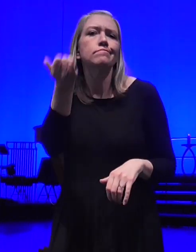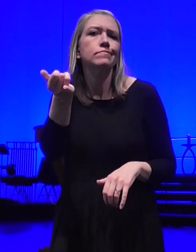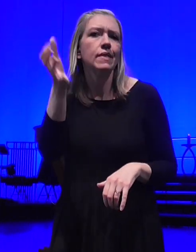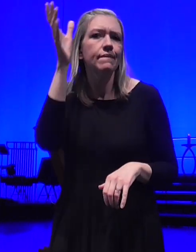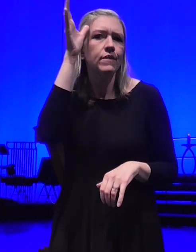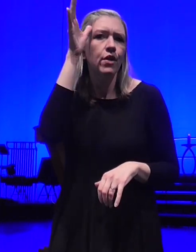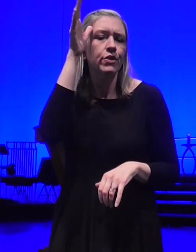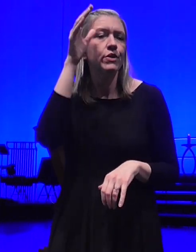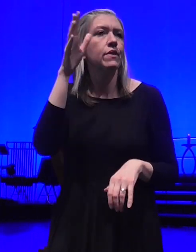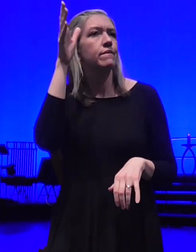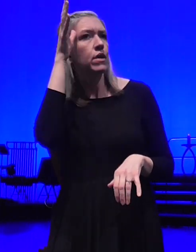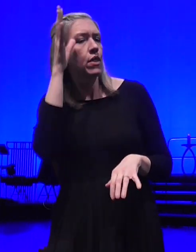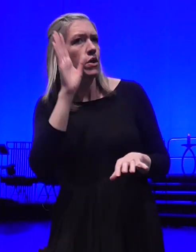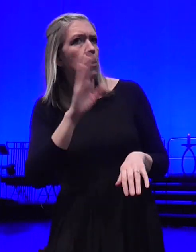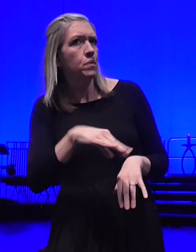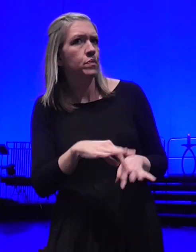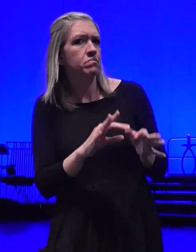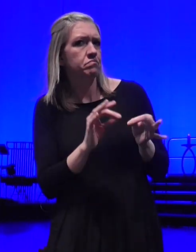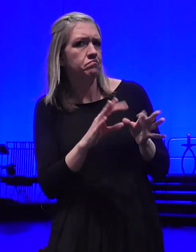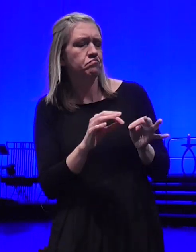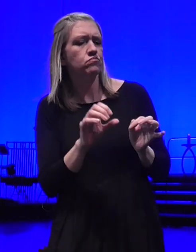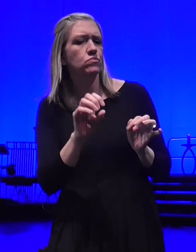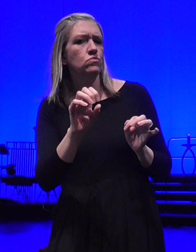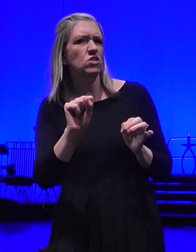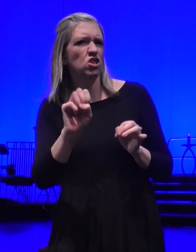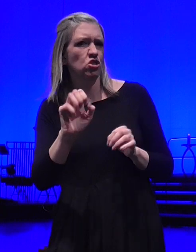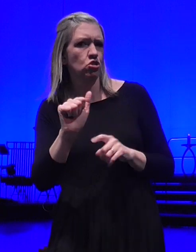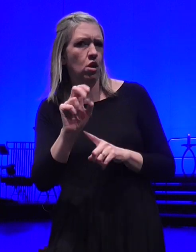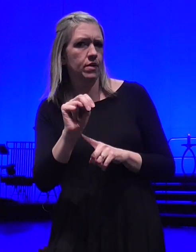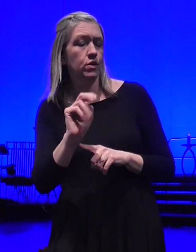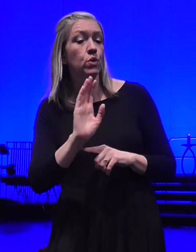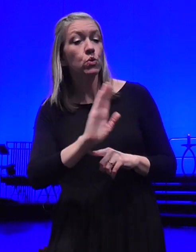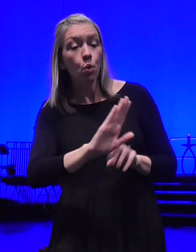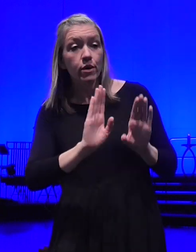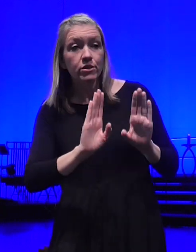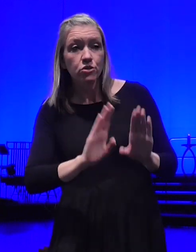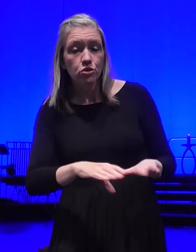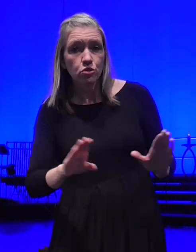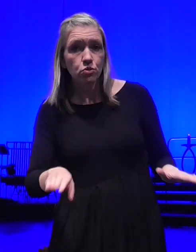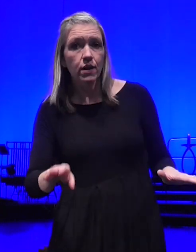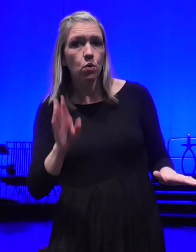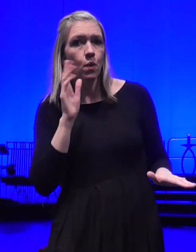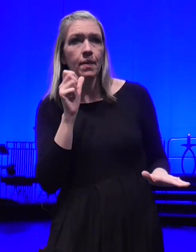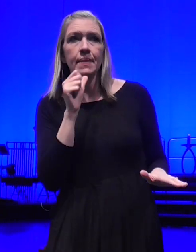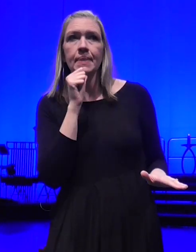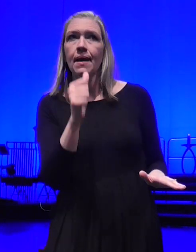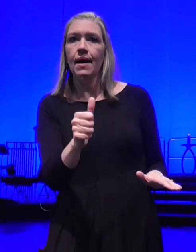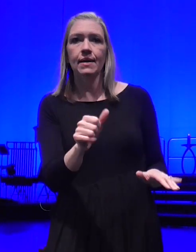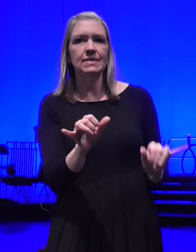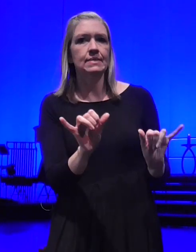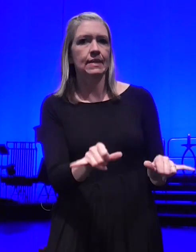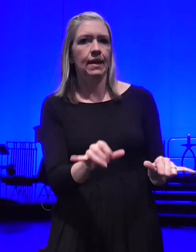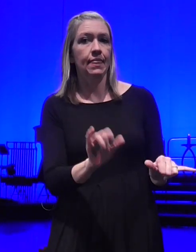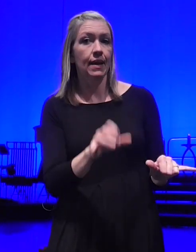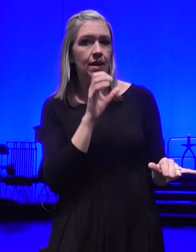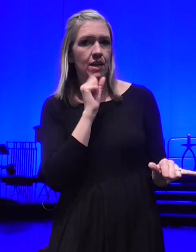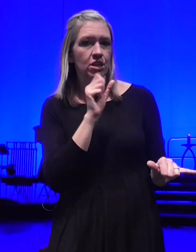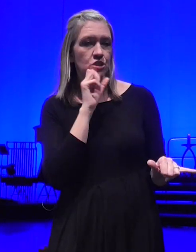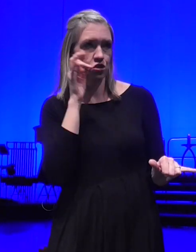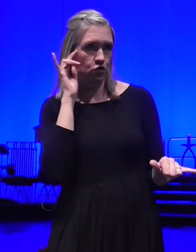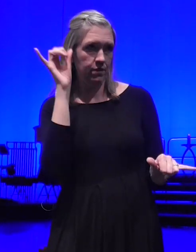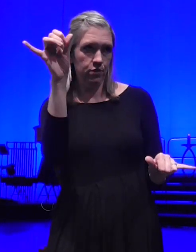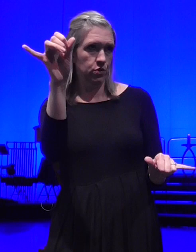and his father would say to him, Sean, your children will not be this age forever.